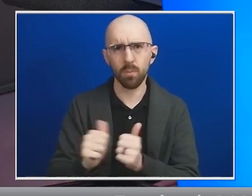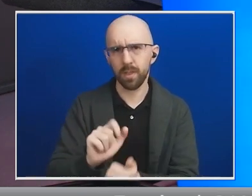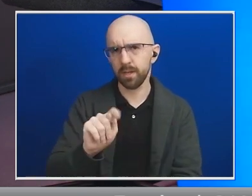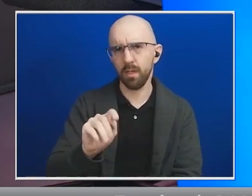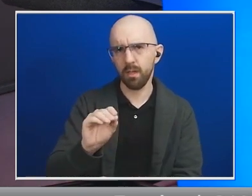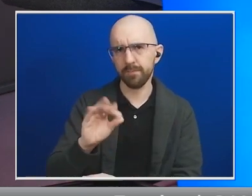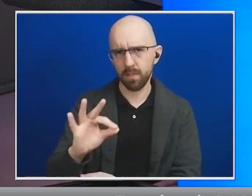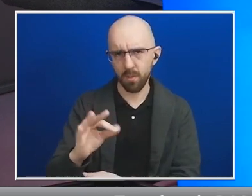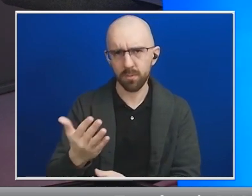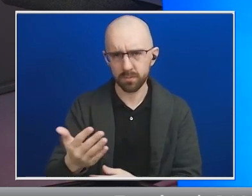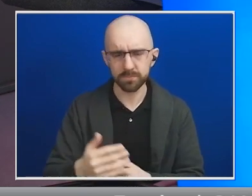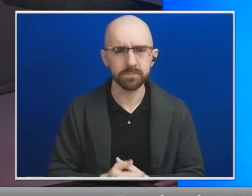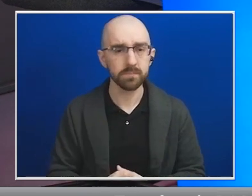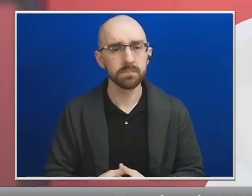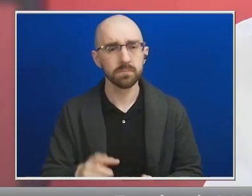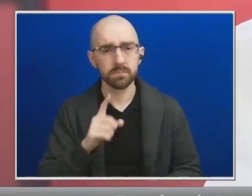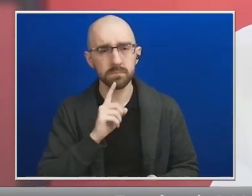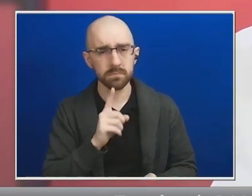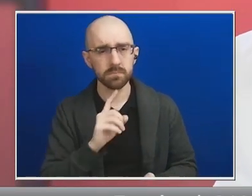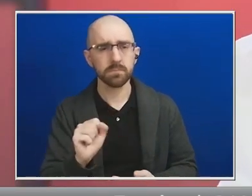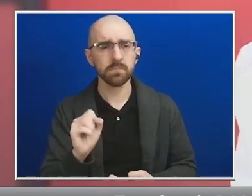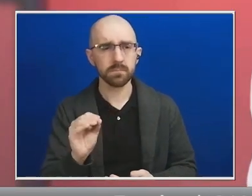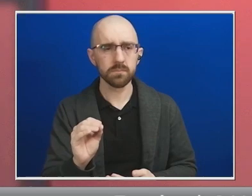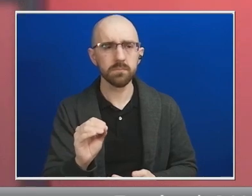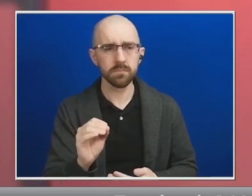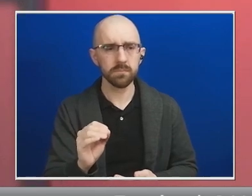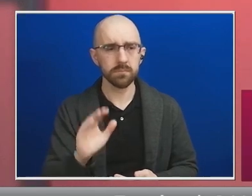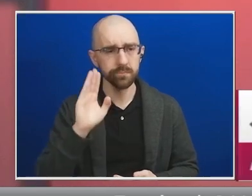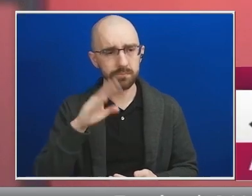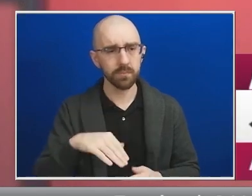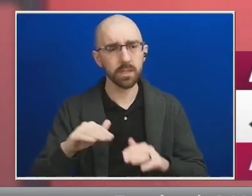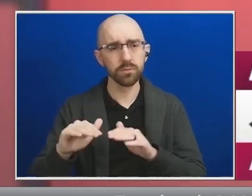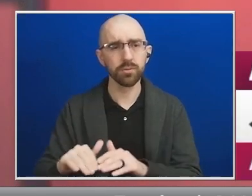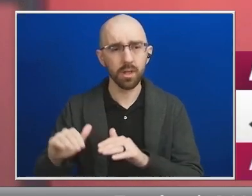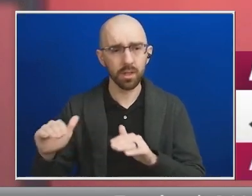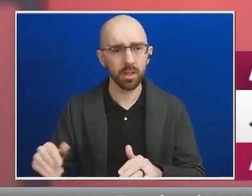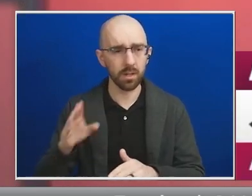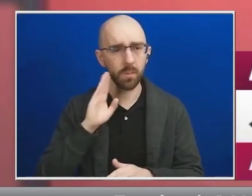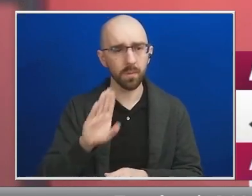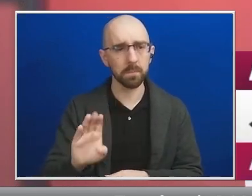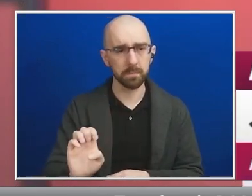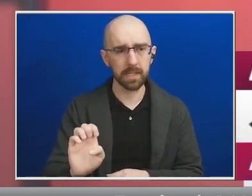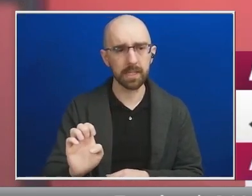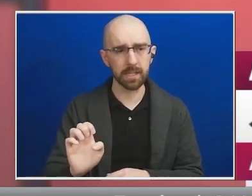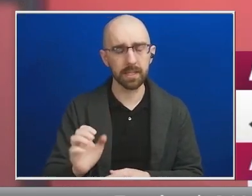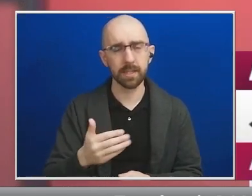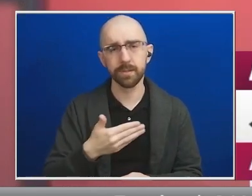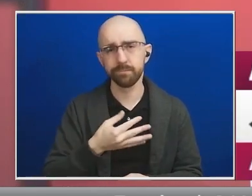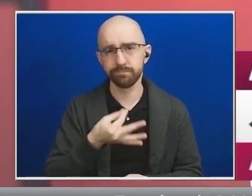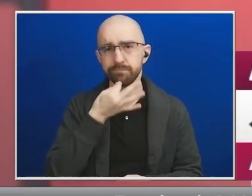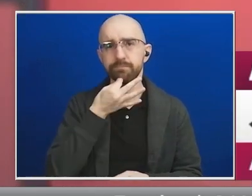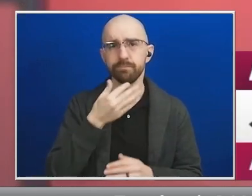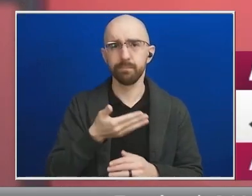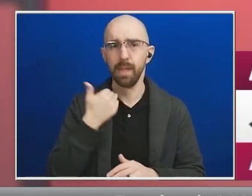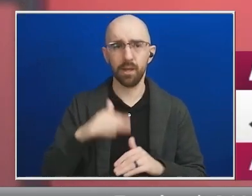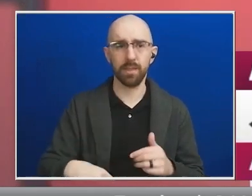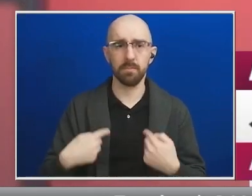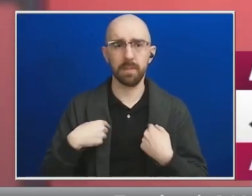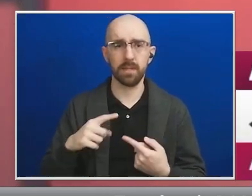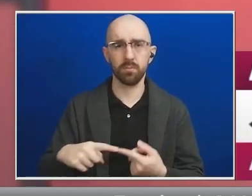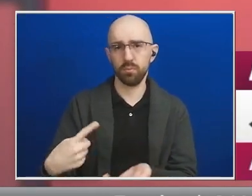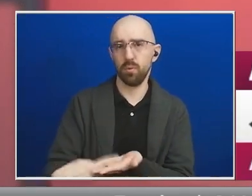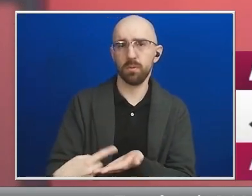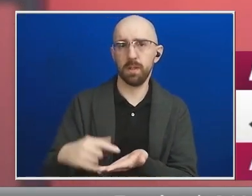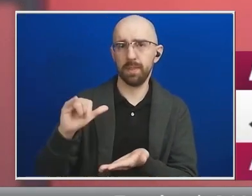Sure. So, in childhood, there are going to be better experts than me to talk about this, but most of it's